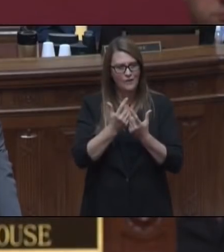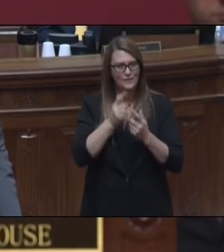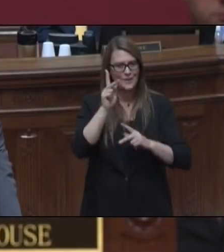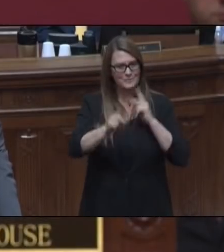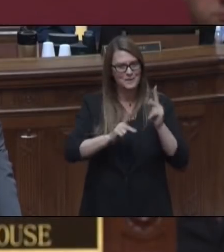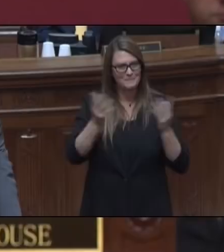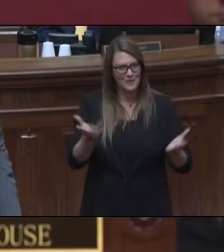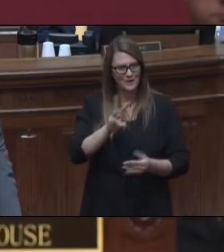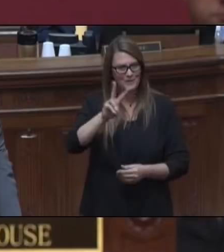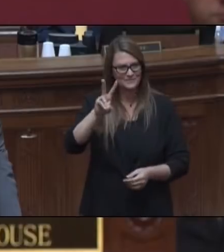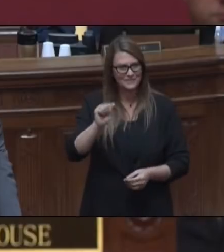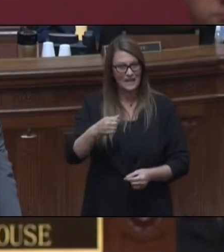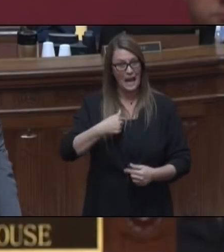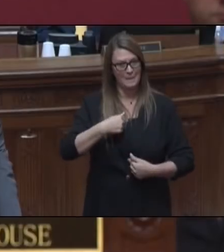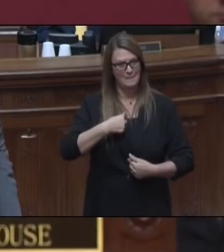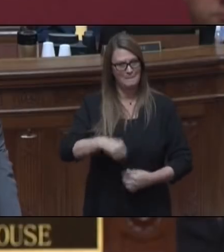proudest.